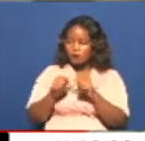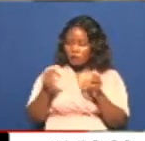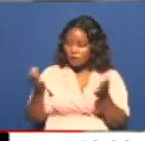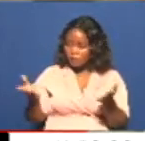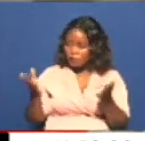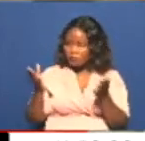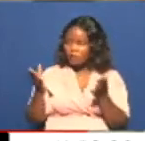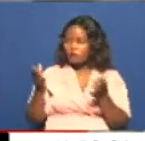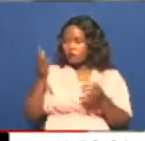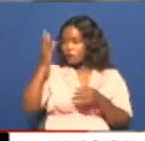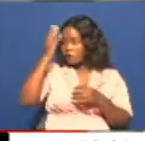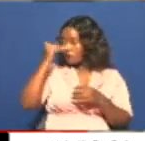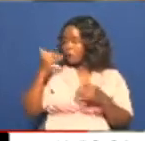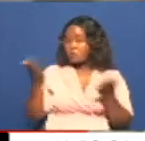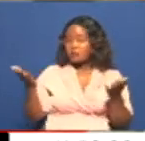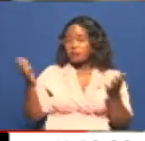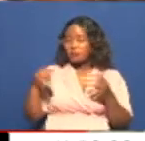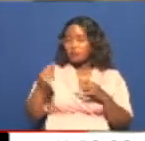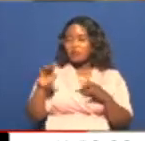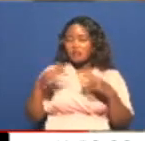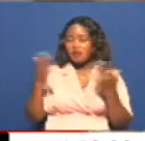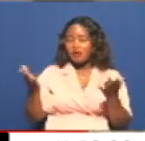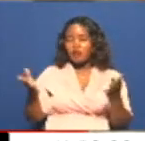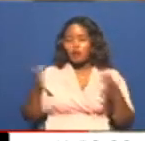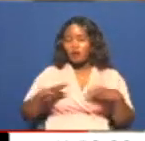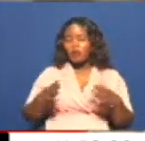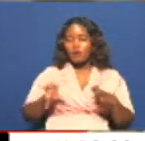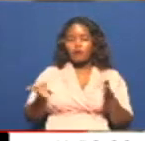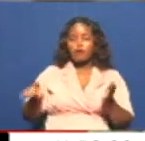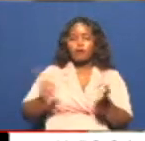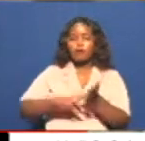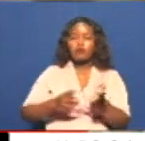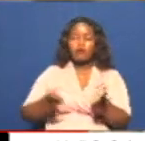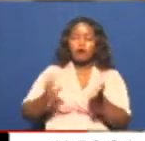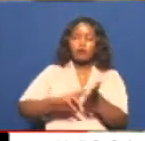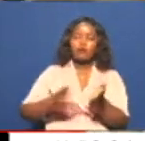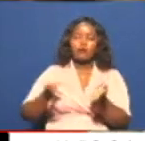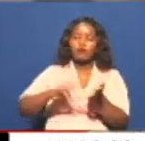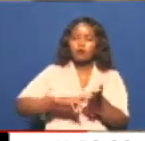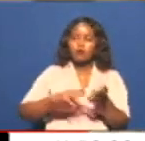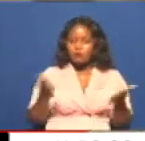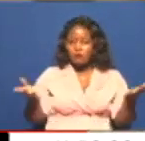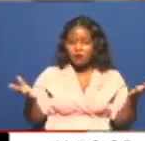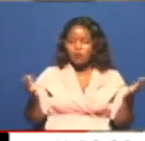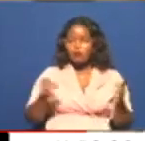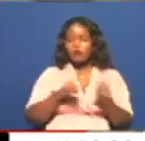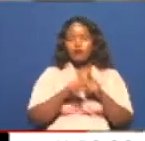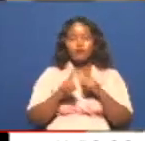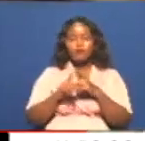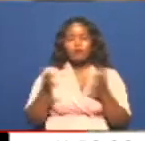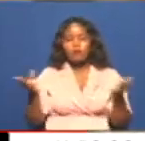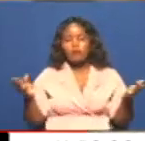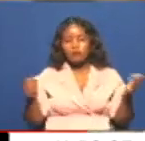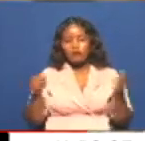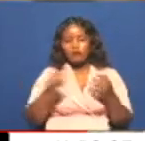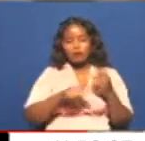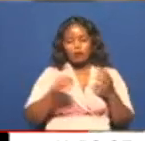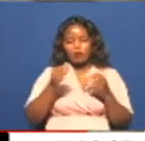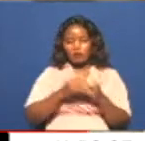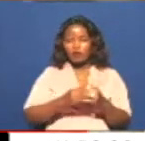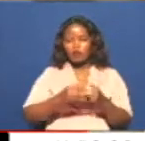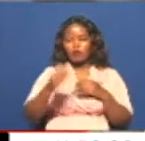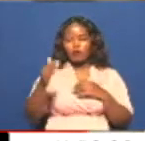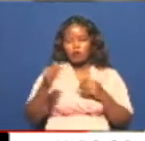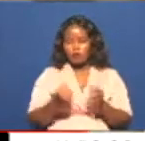Because that is how people were registered in 1965. Yes. That is how people were registered in 1992, mm-hmm. in 83,